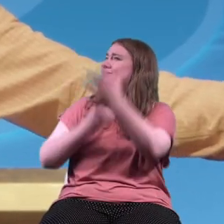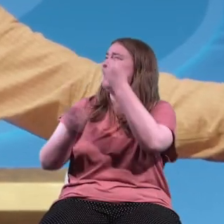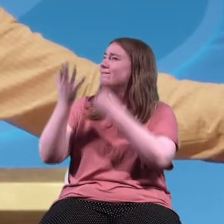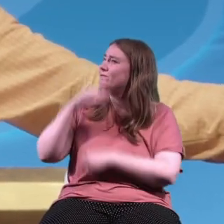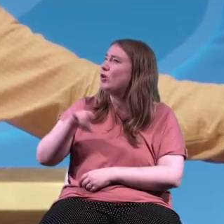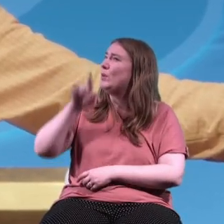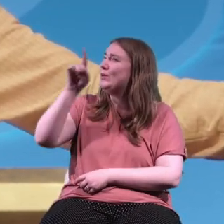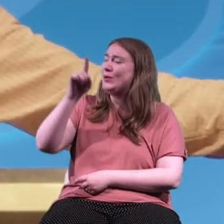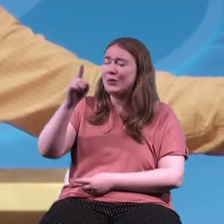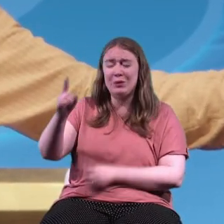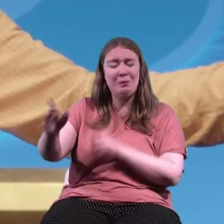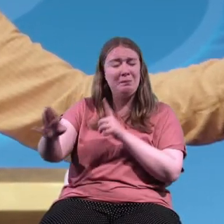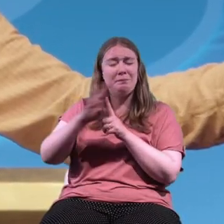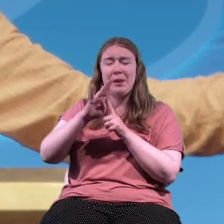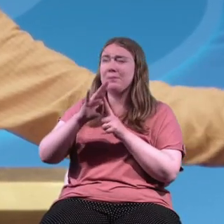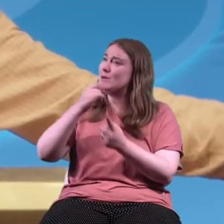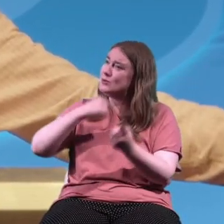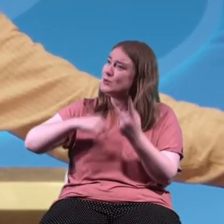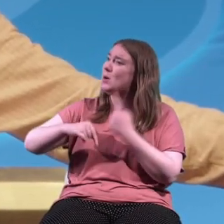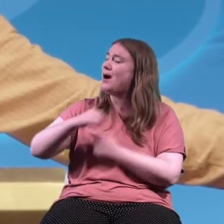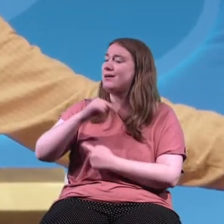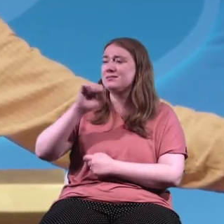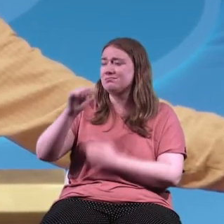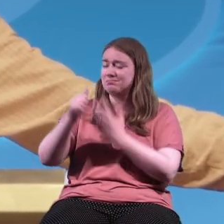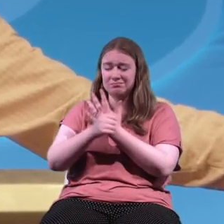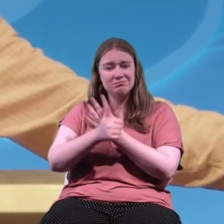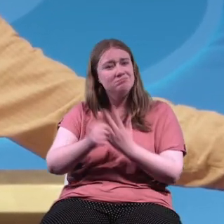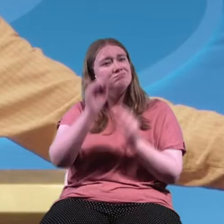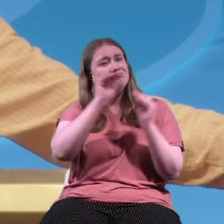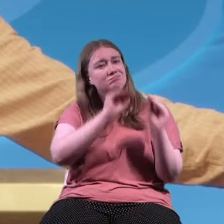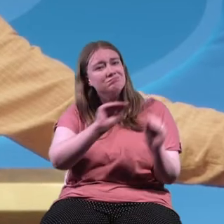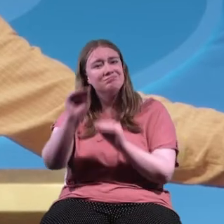your voice as your word is taught.